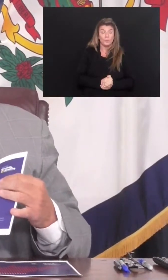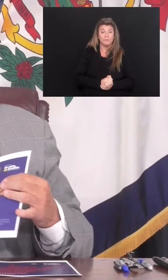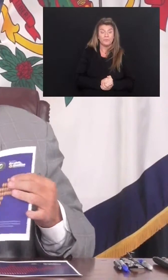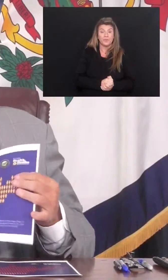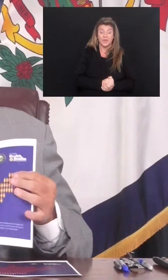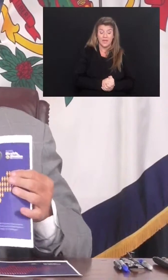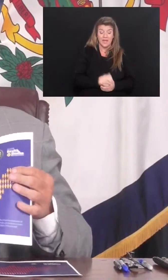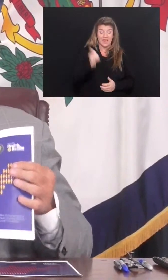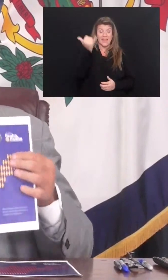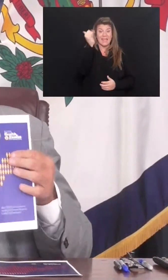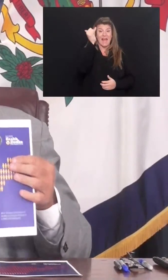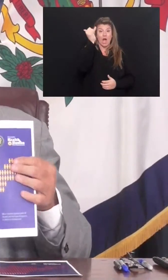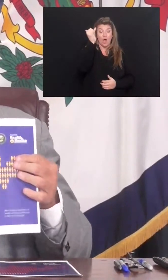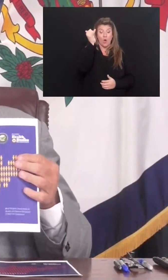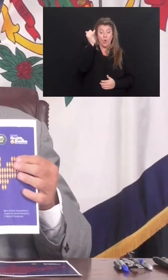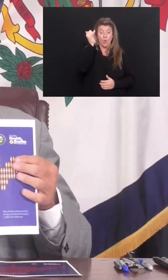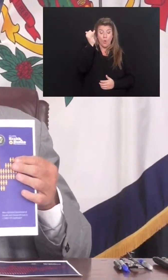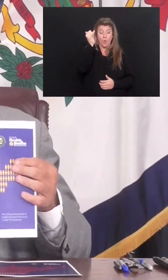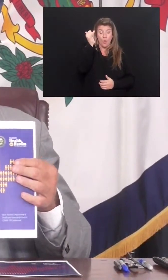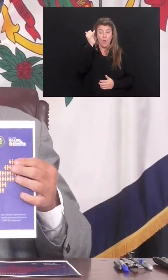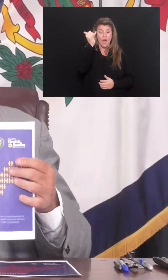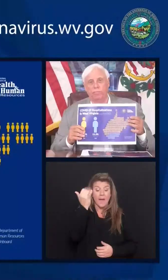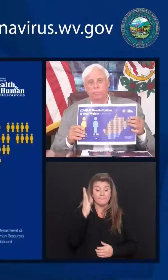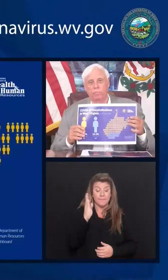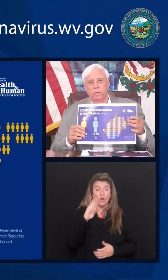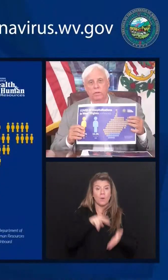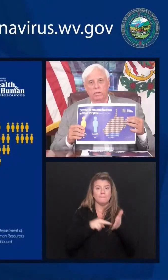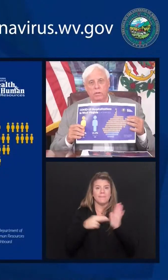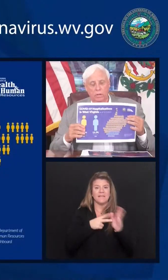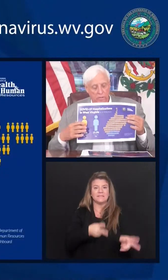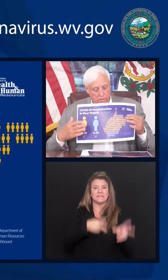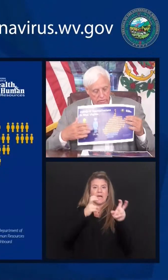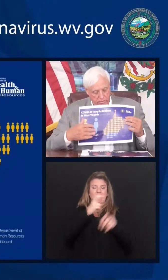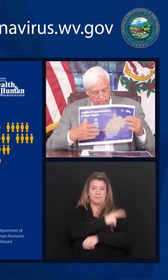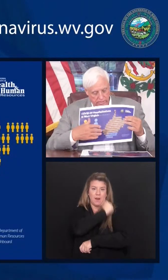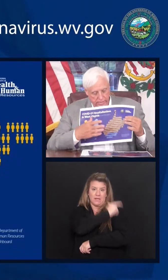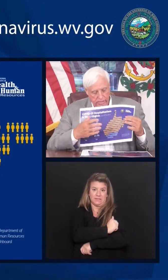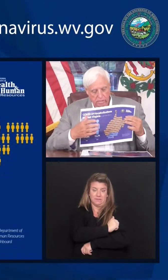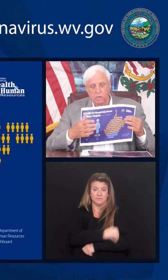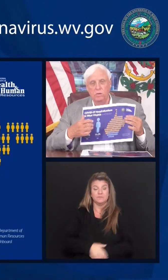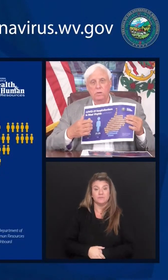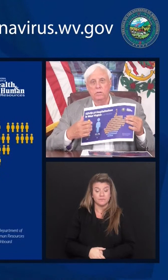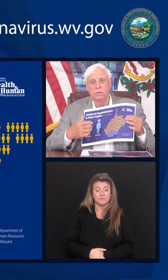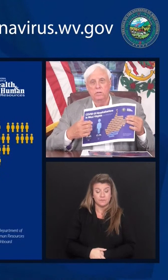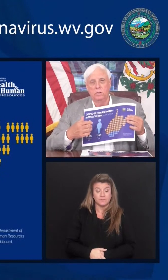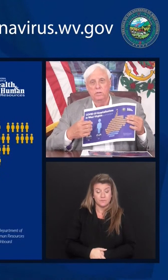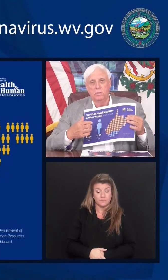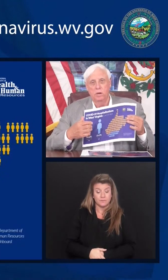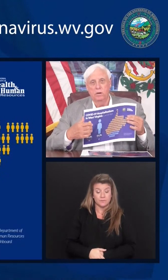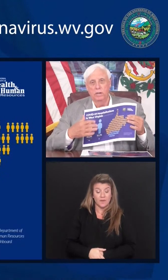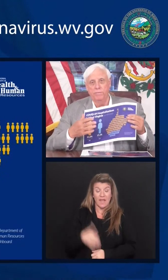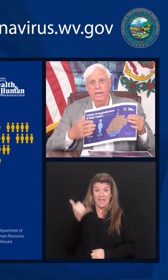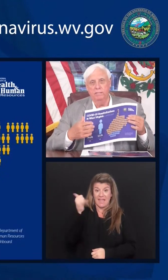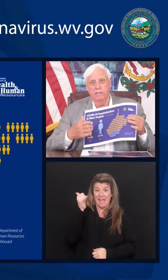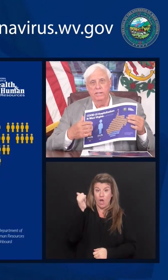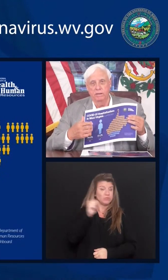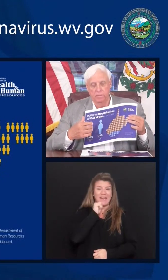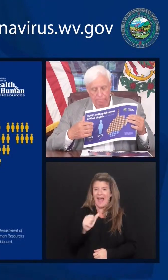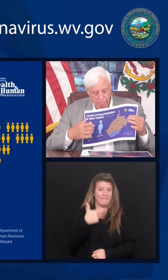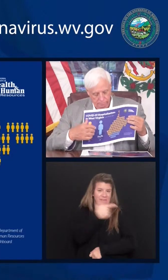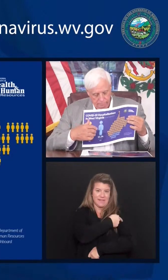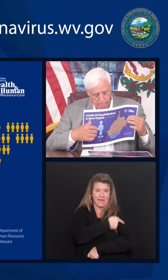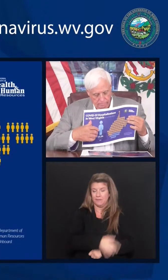these are the people that are hospitalized in West Virginia. The yellow are